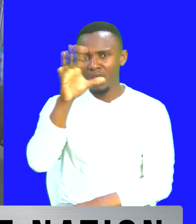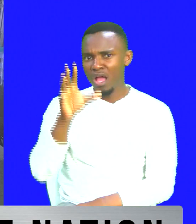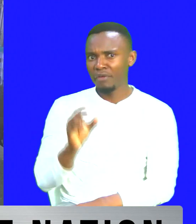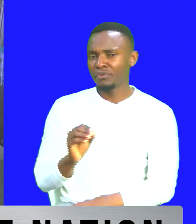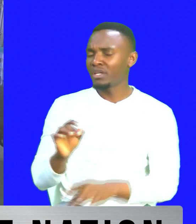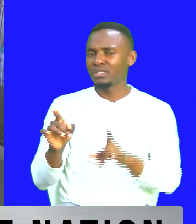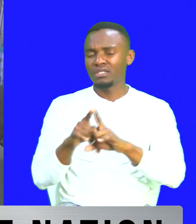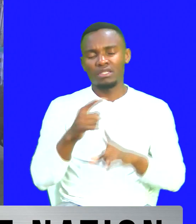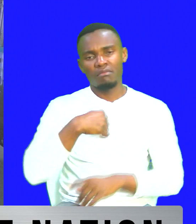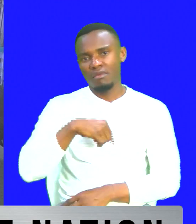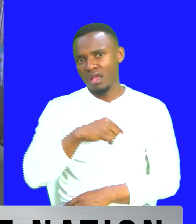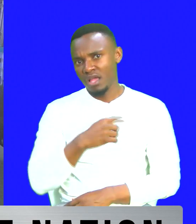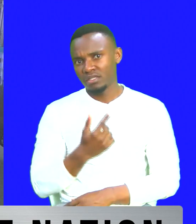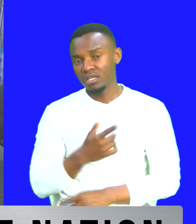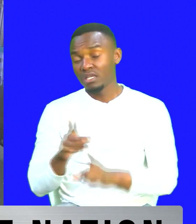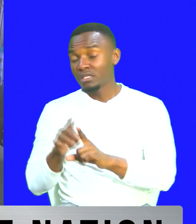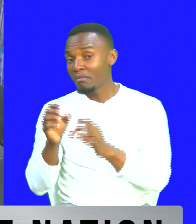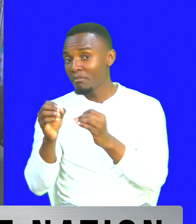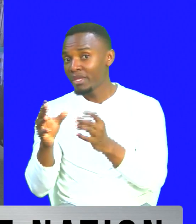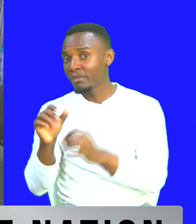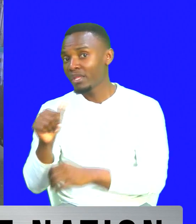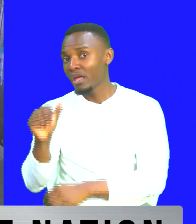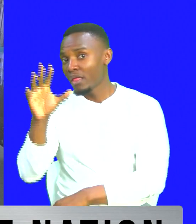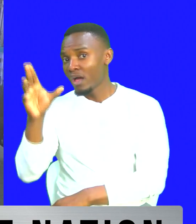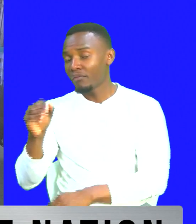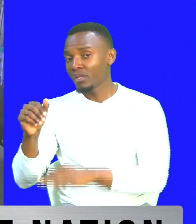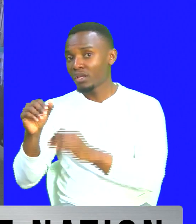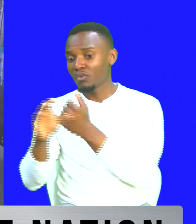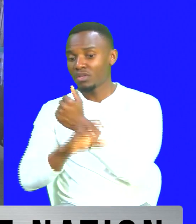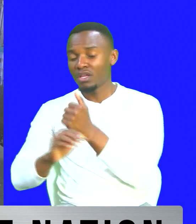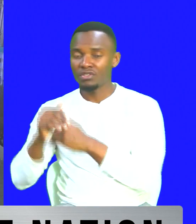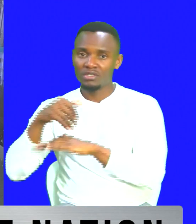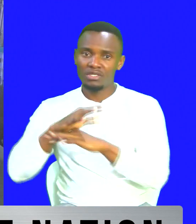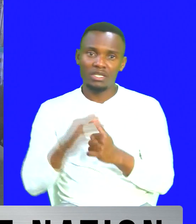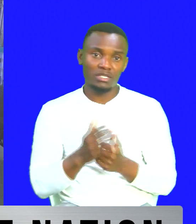ones. Many other African countries are sending. It's only that Kenya may be the leading